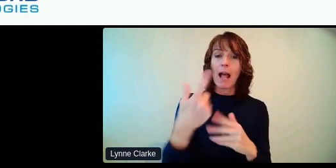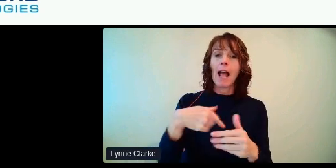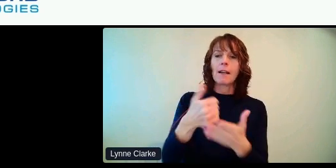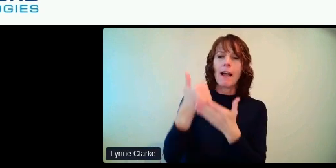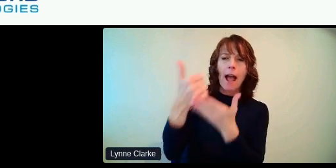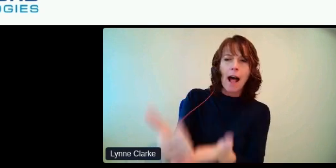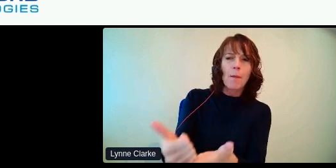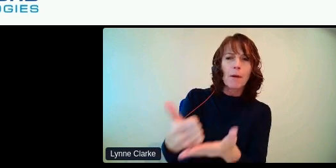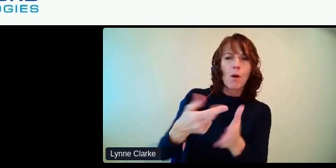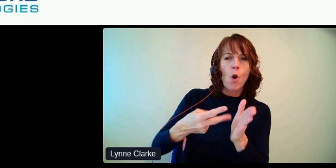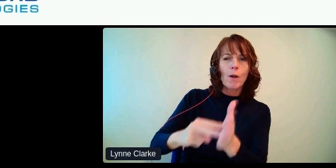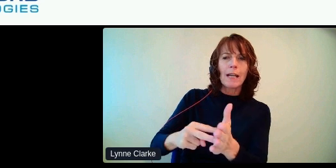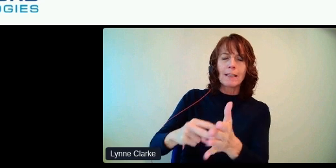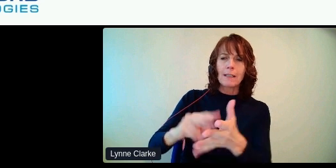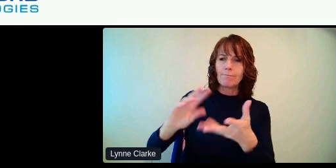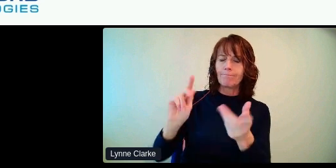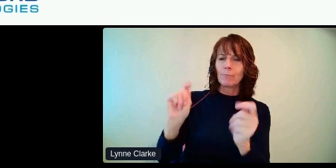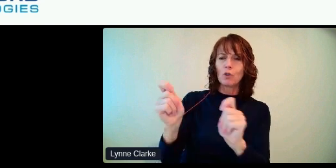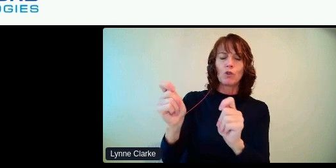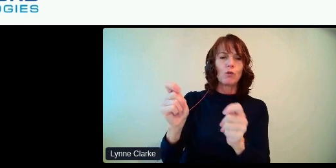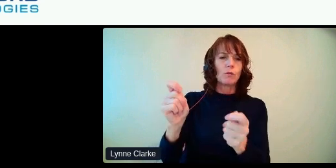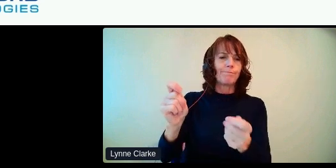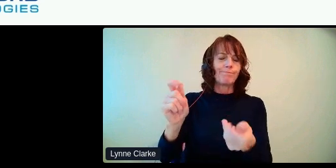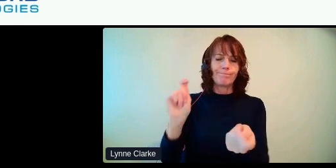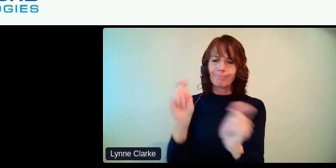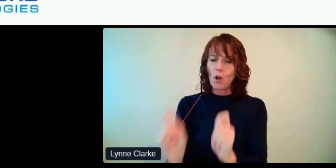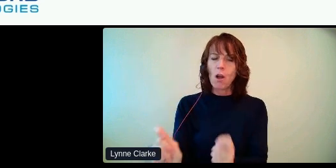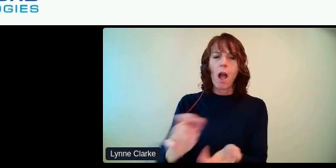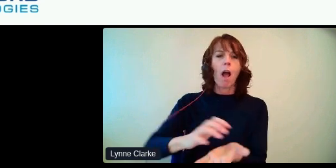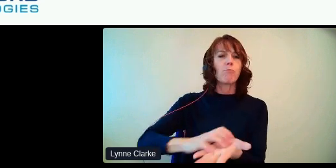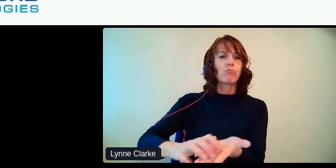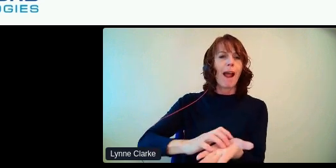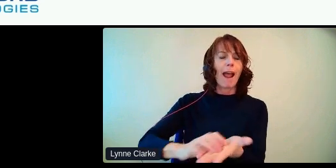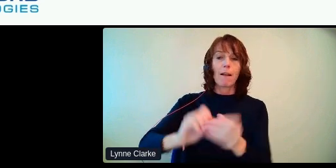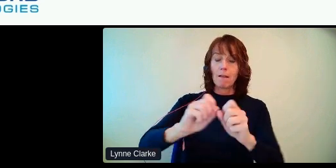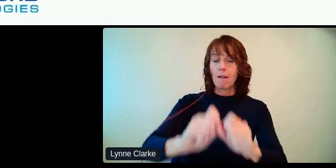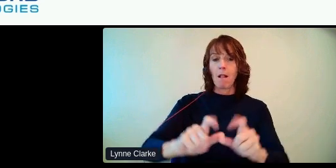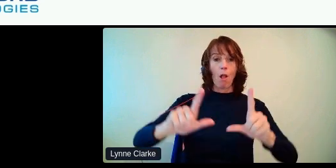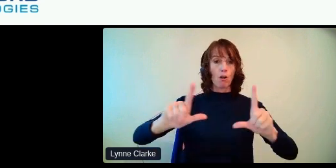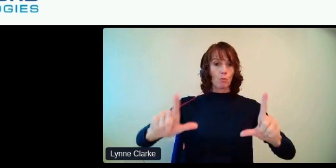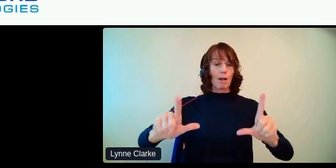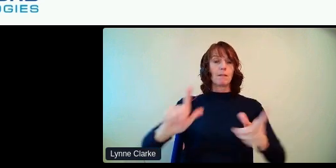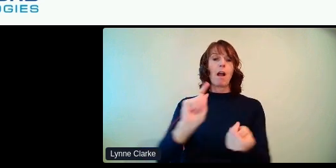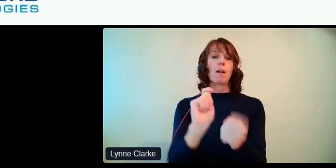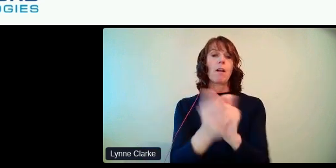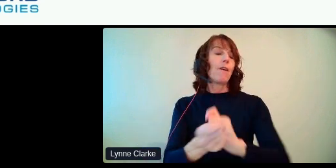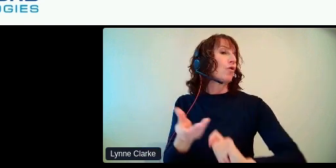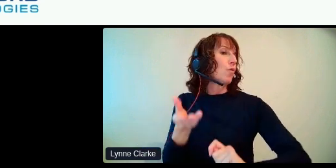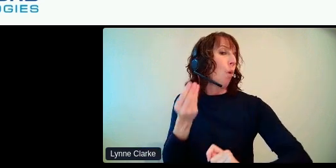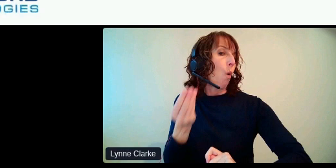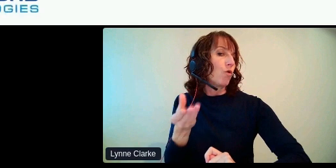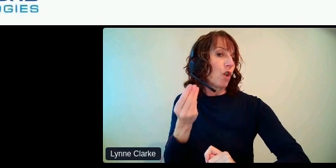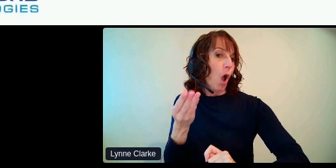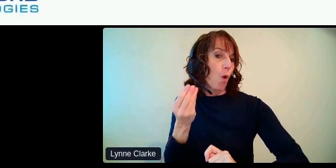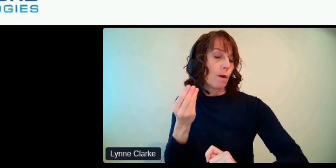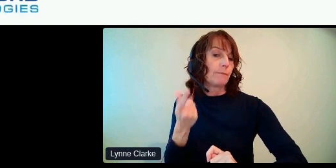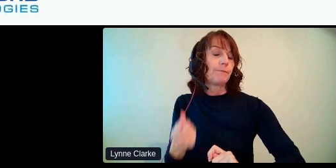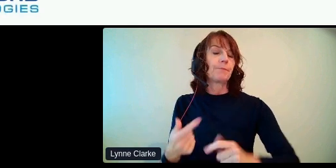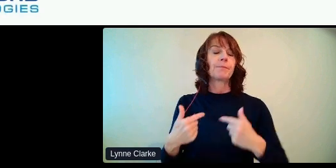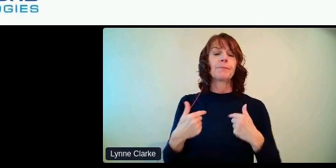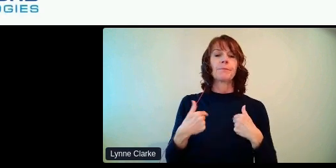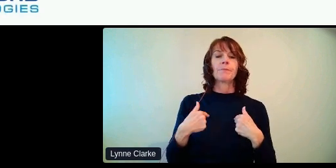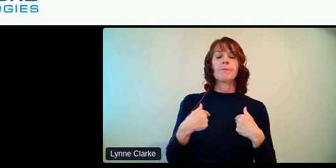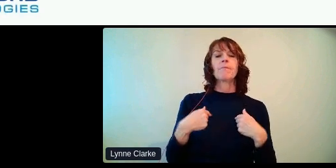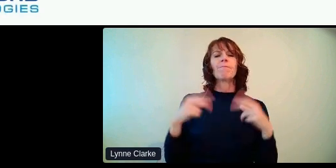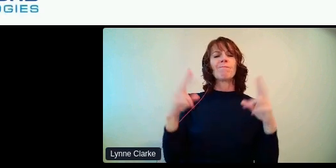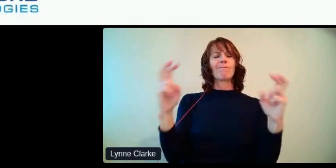automate some of their production of Braille, large print, and audio. Now, when we talk about documents, particularly when we're